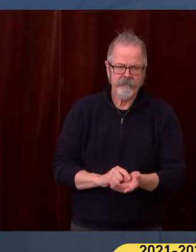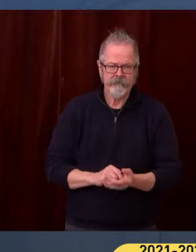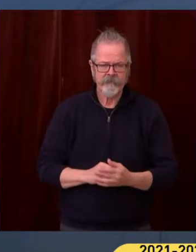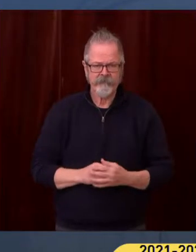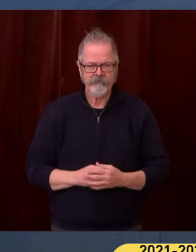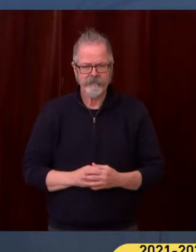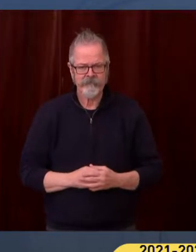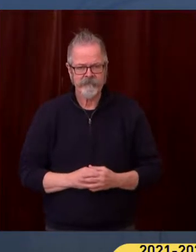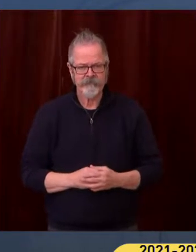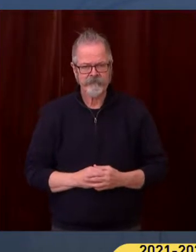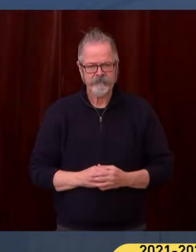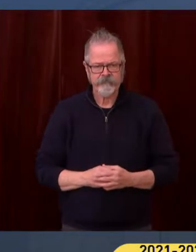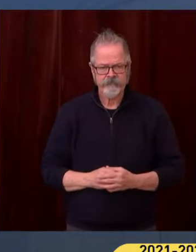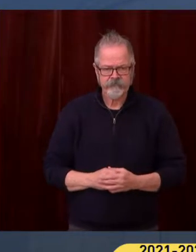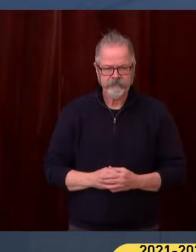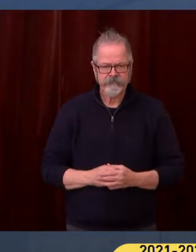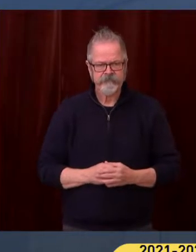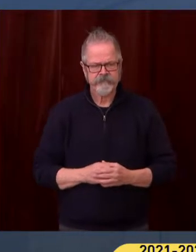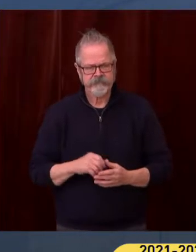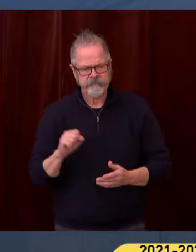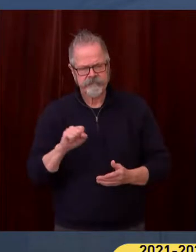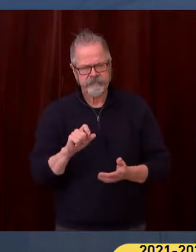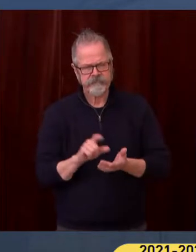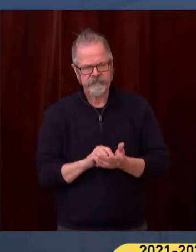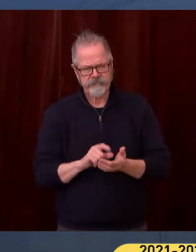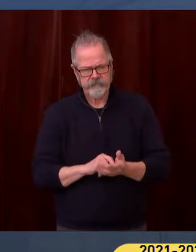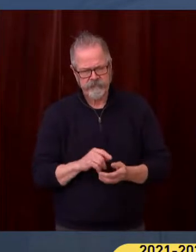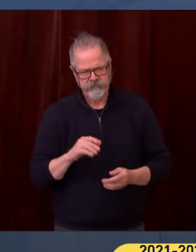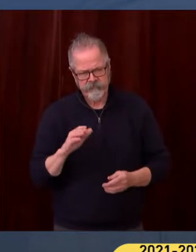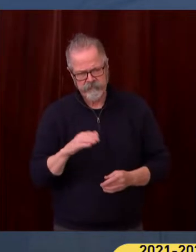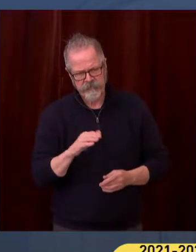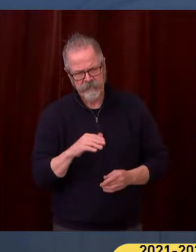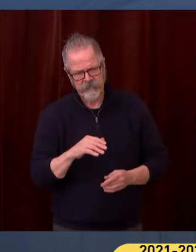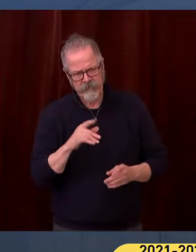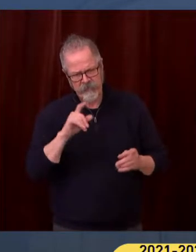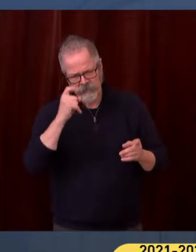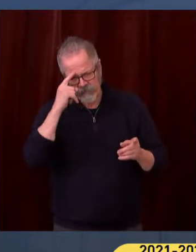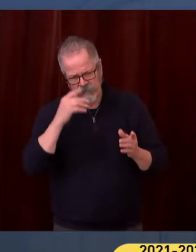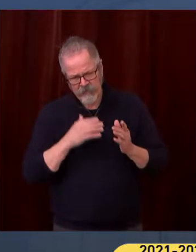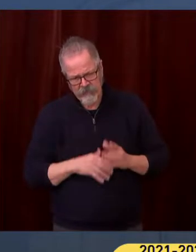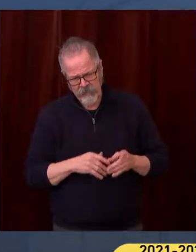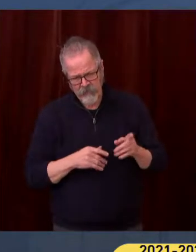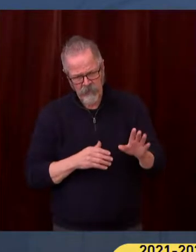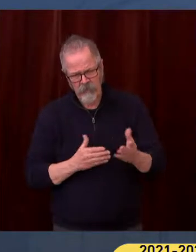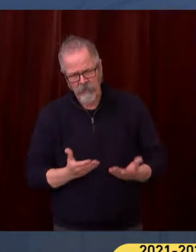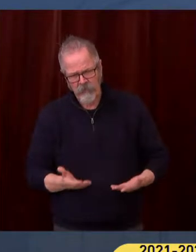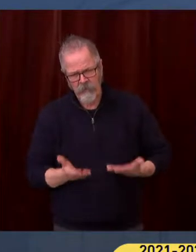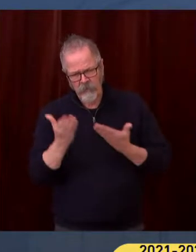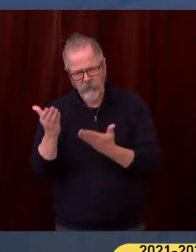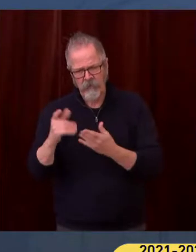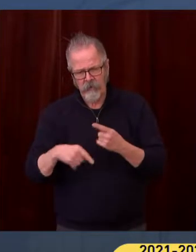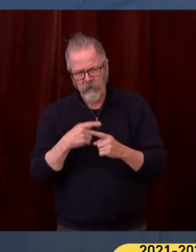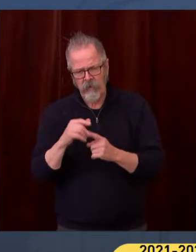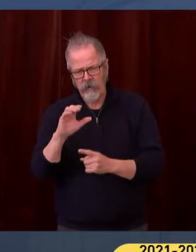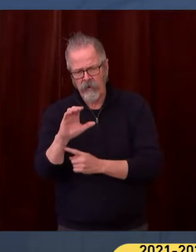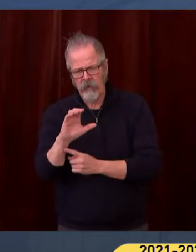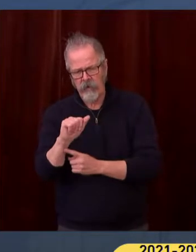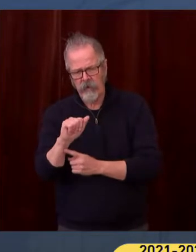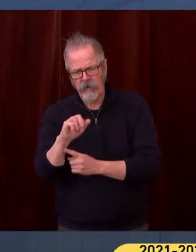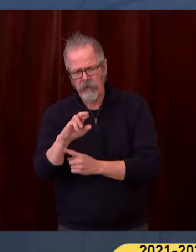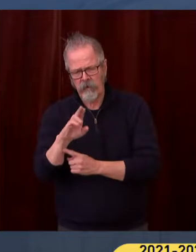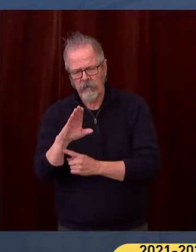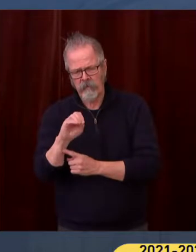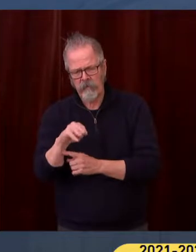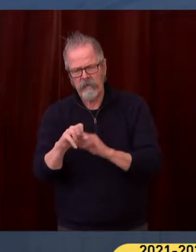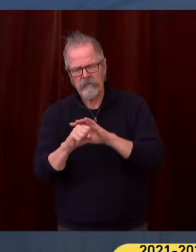Governor, your proposal to cap carbon emissions here, is this closer to your cap and trade ideas from a few